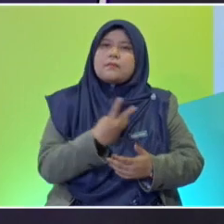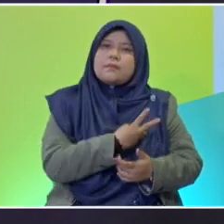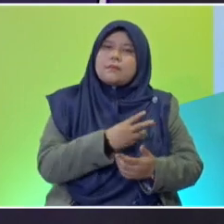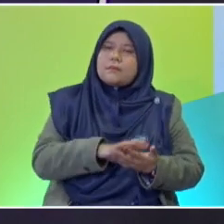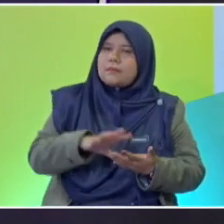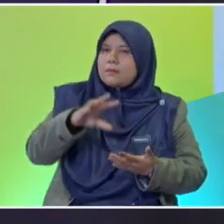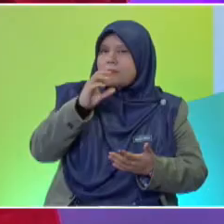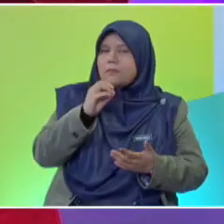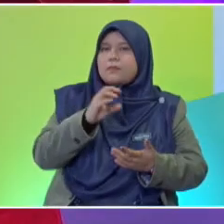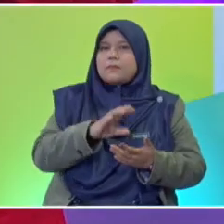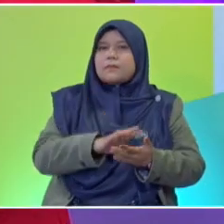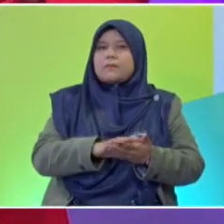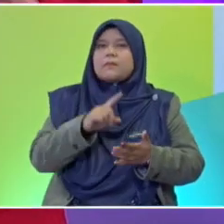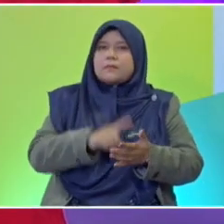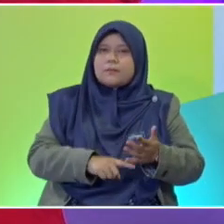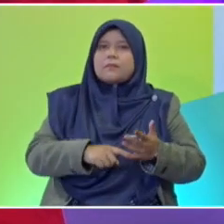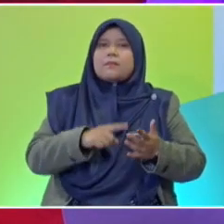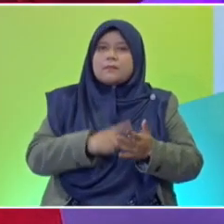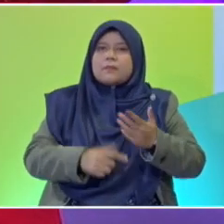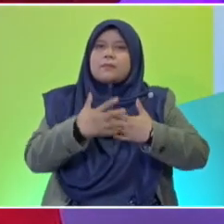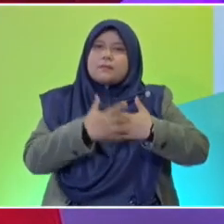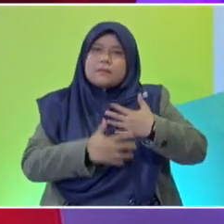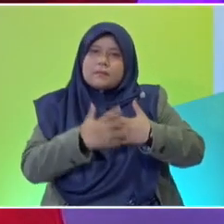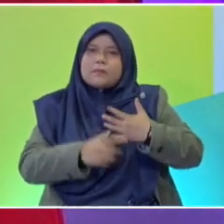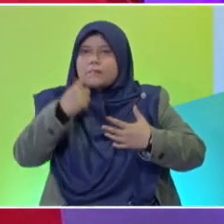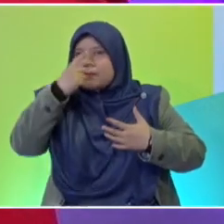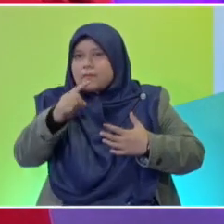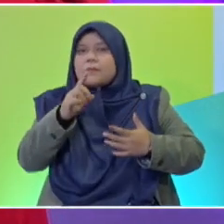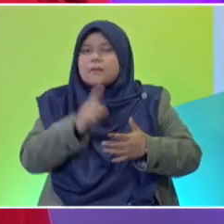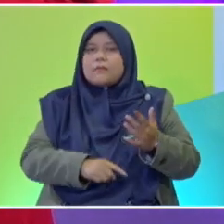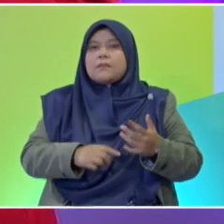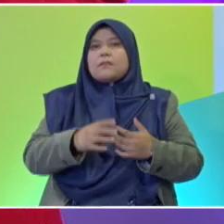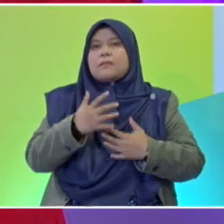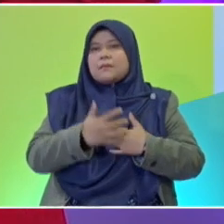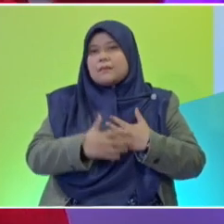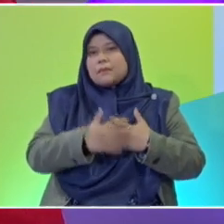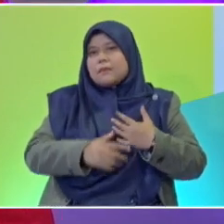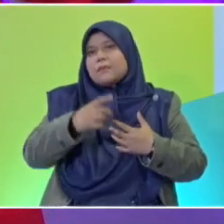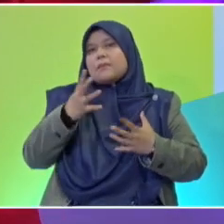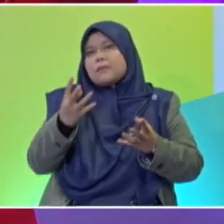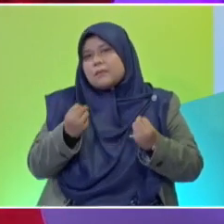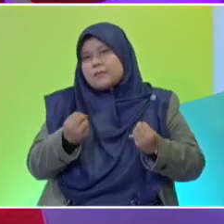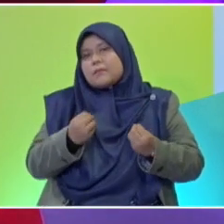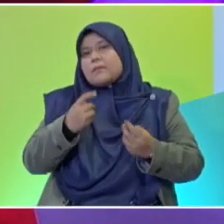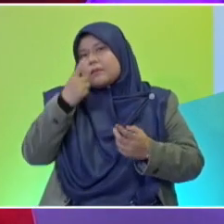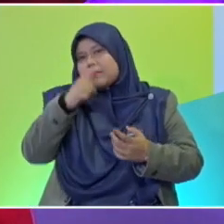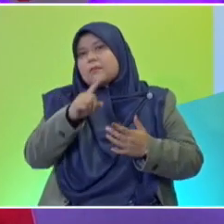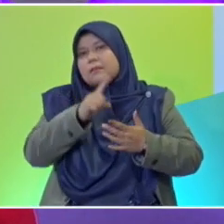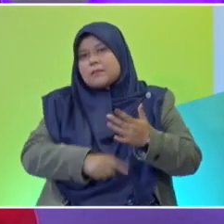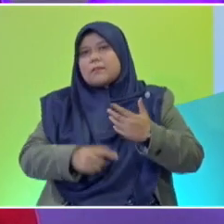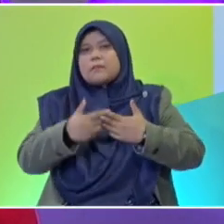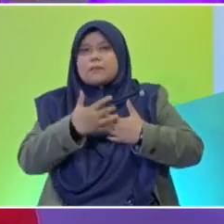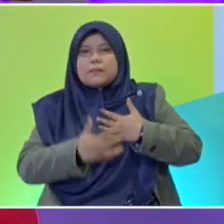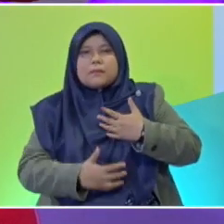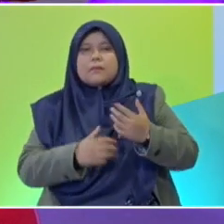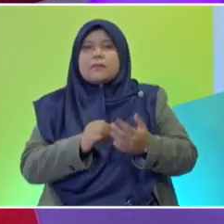to know what blood is for. Why do we need blood in our body? So when we recap back what we have learned, so